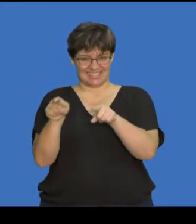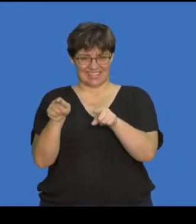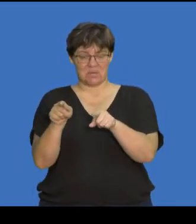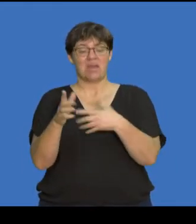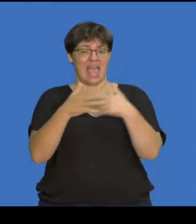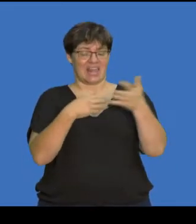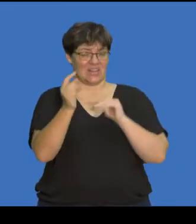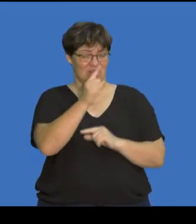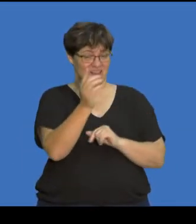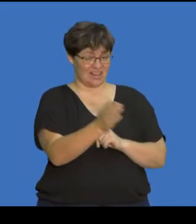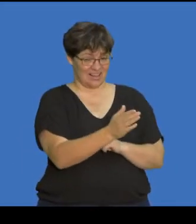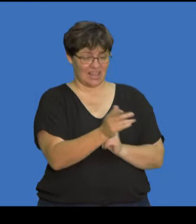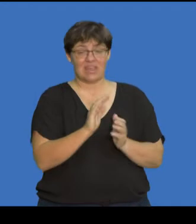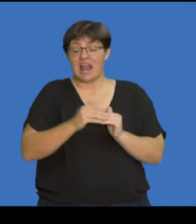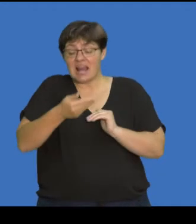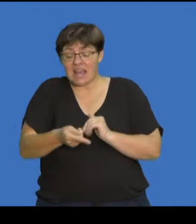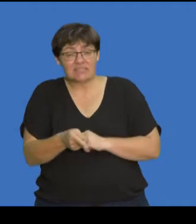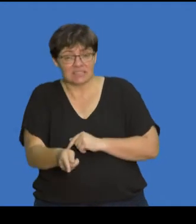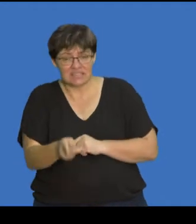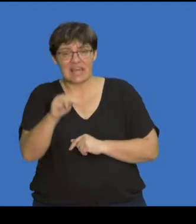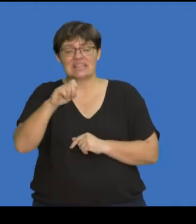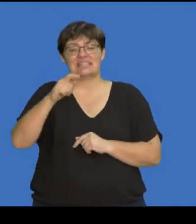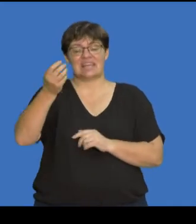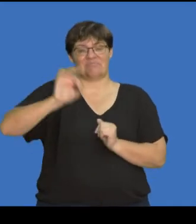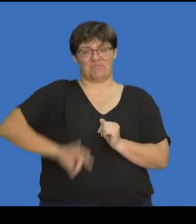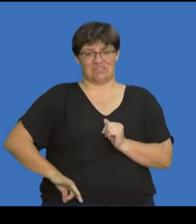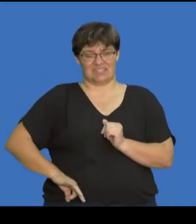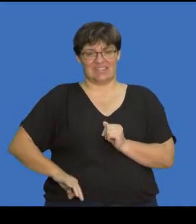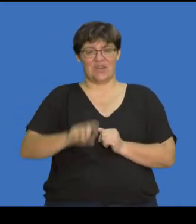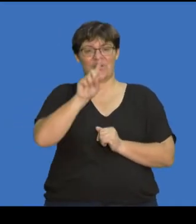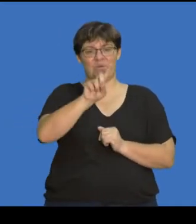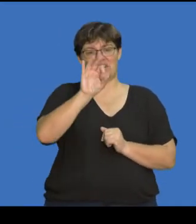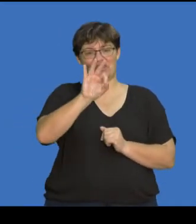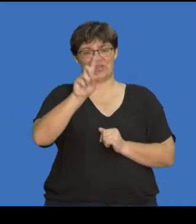with, and I'm left with a net profit of